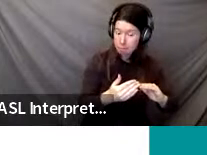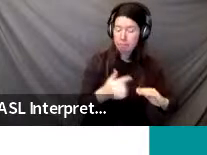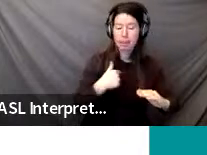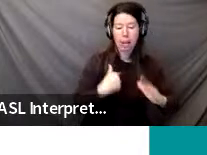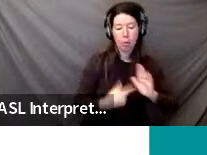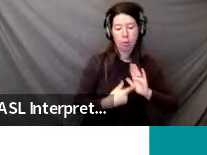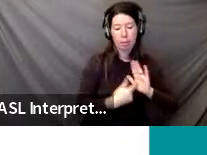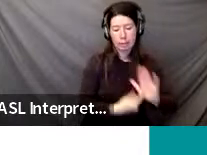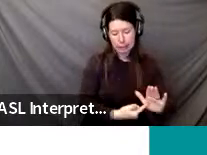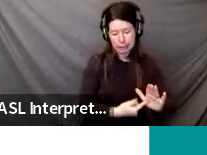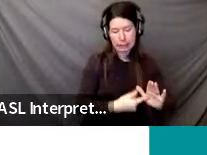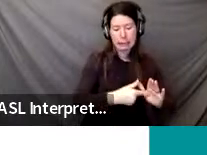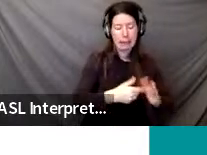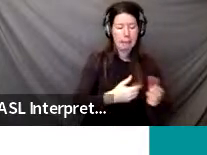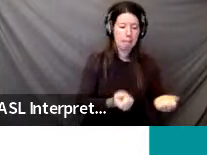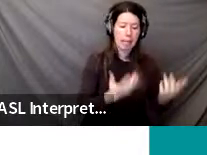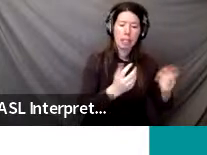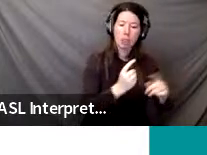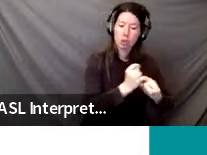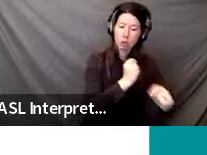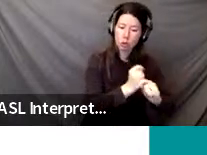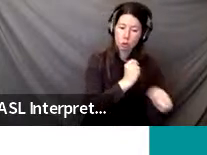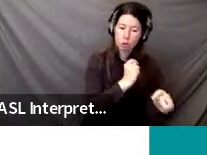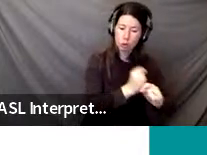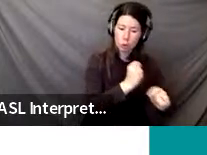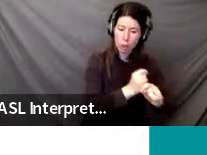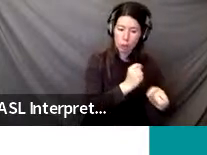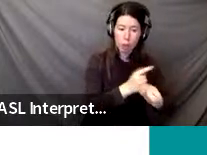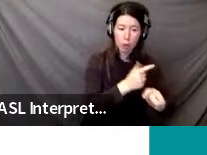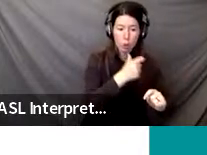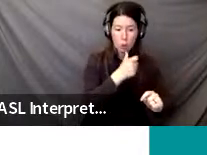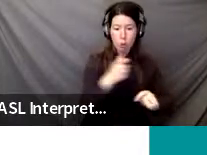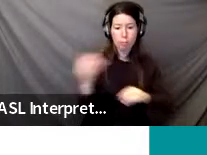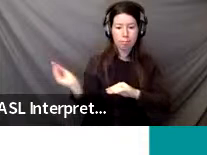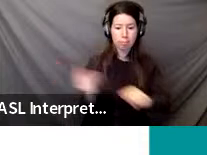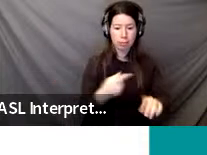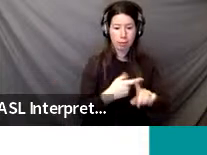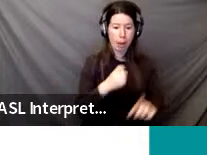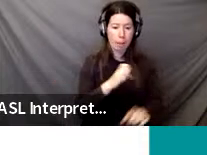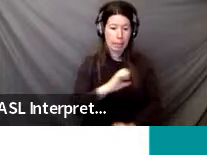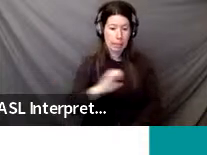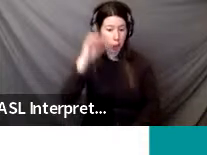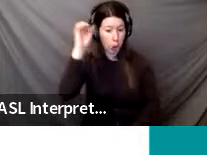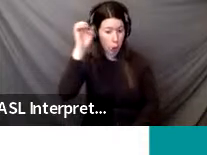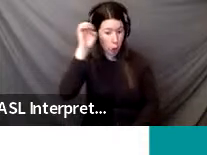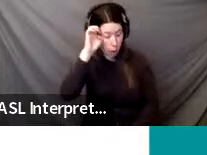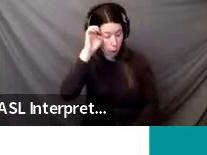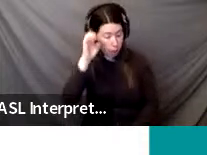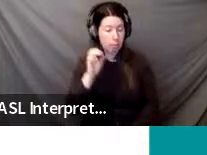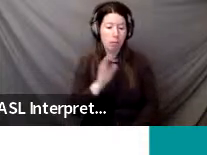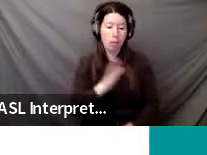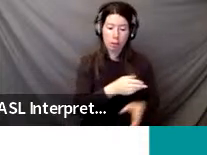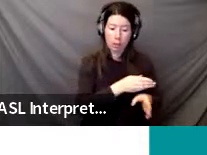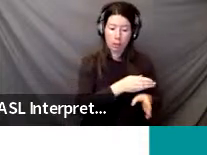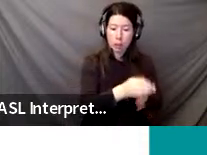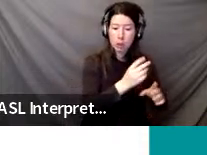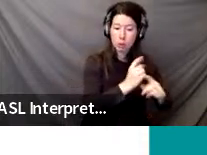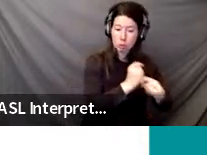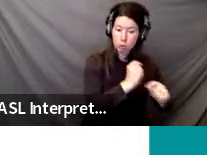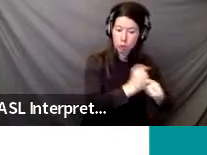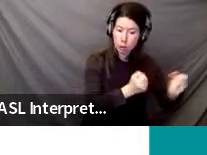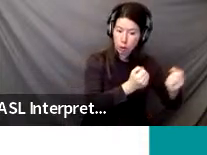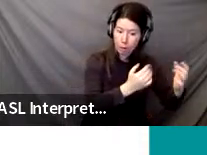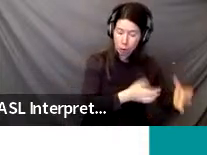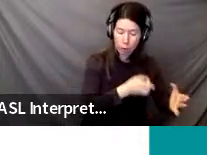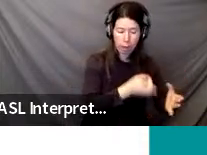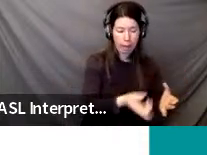many truckers who came from Eastern Europe. So they involved as users